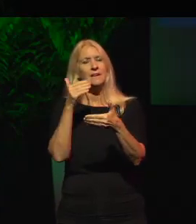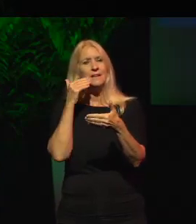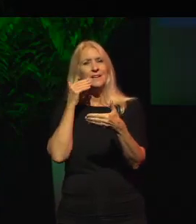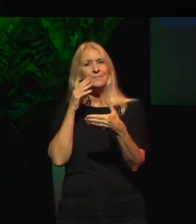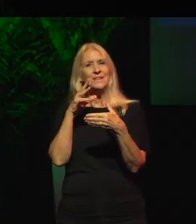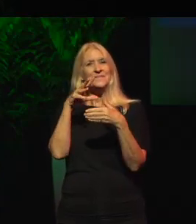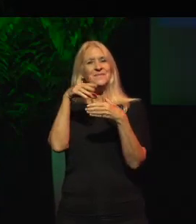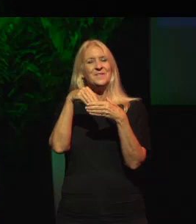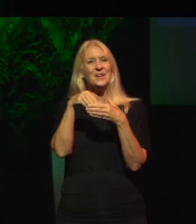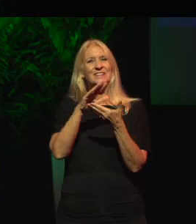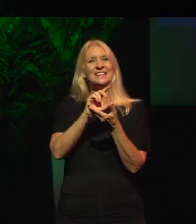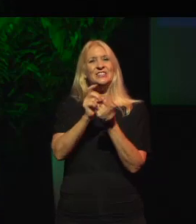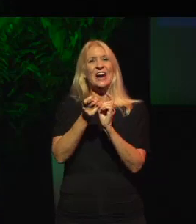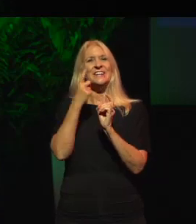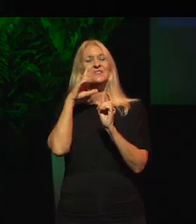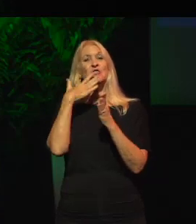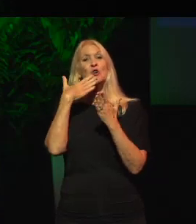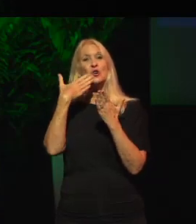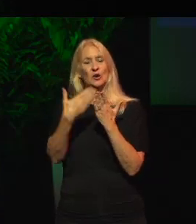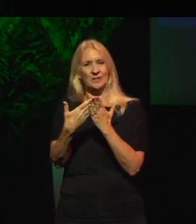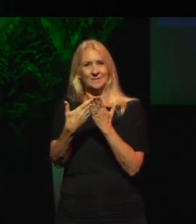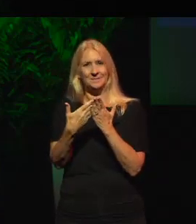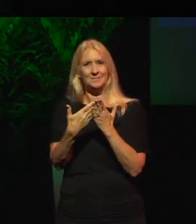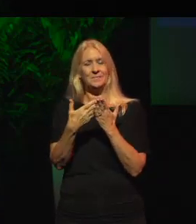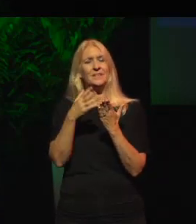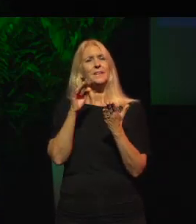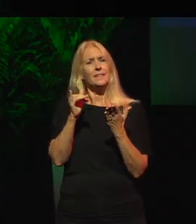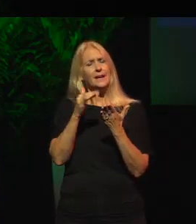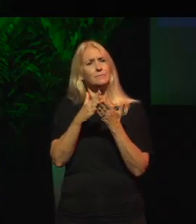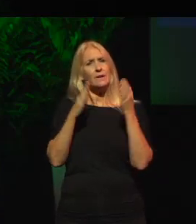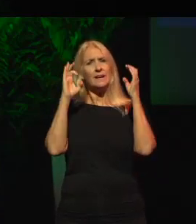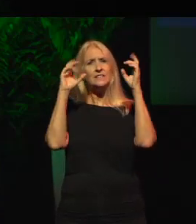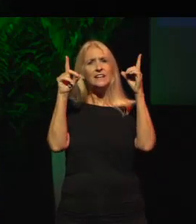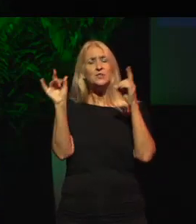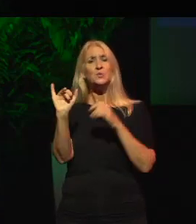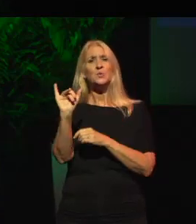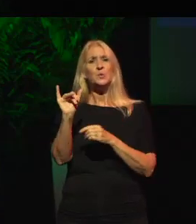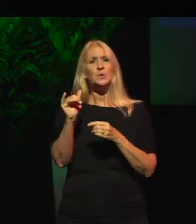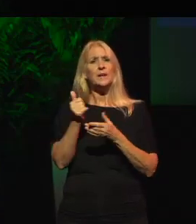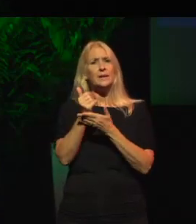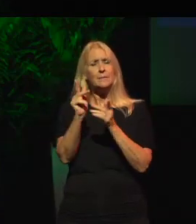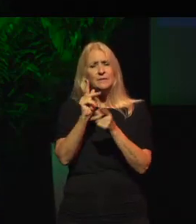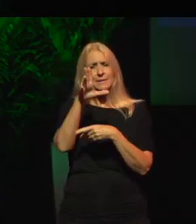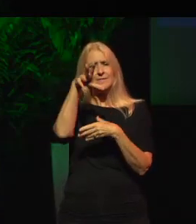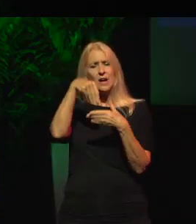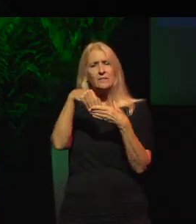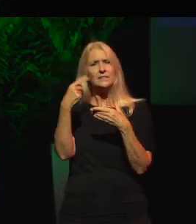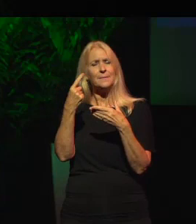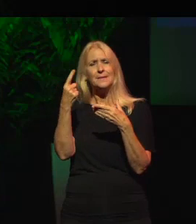good. That's part of education as well, to help them engage in something that's